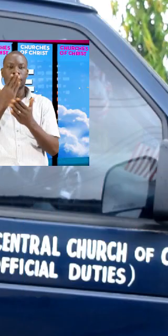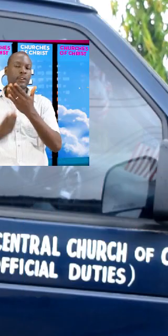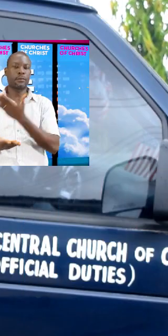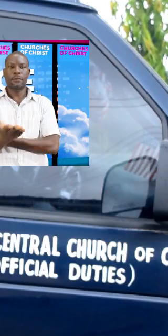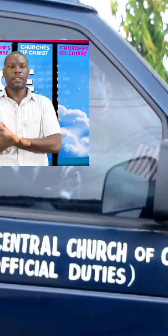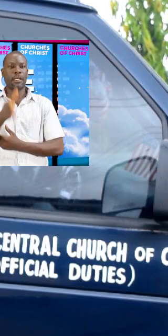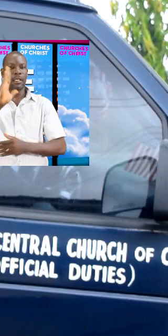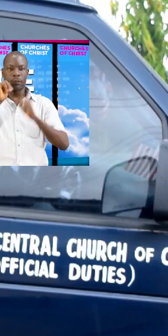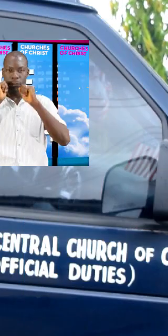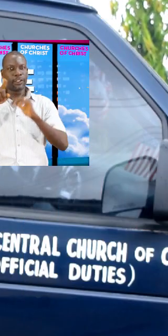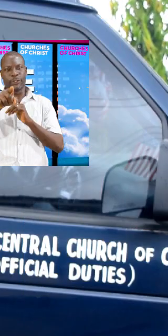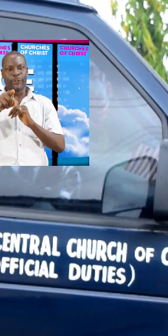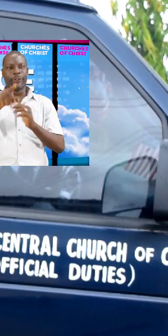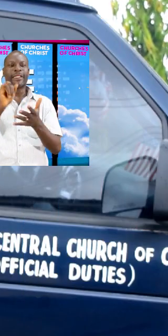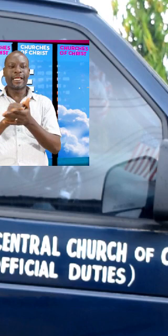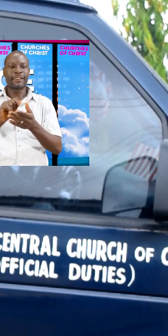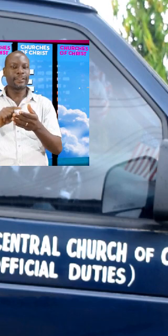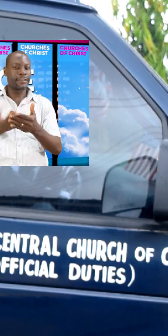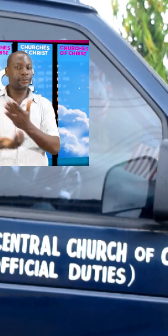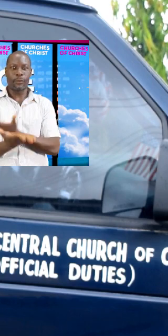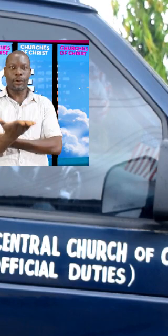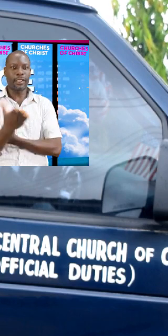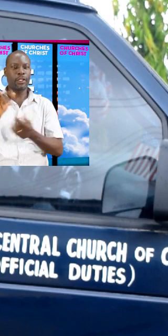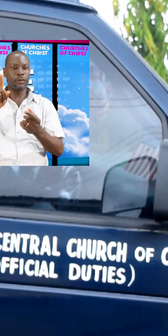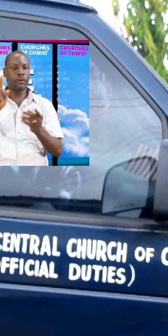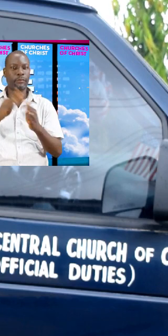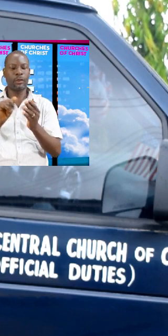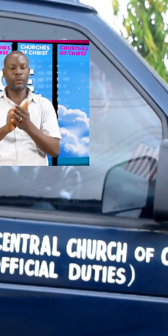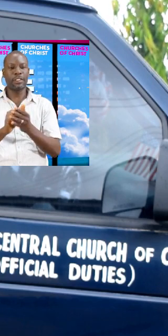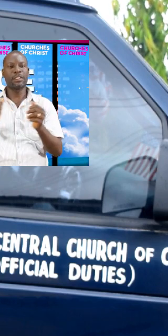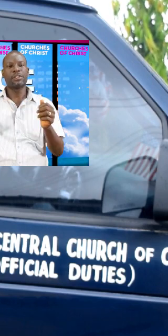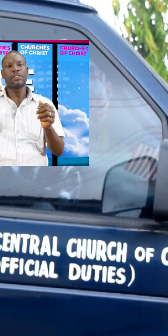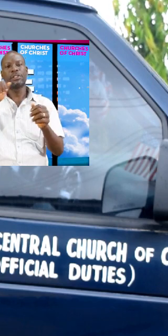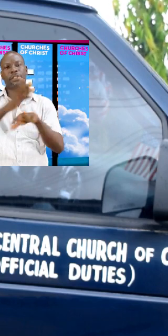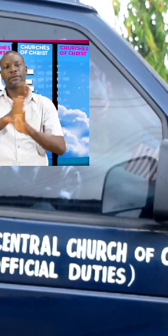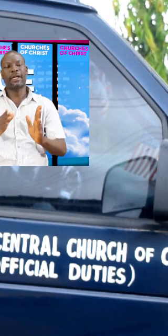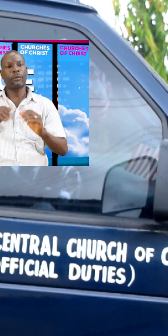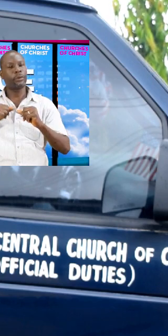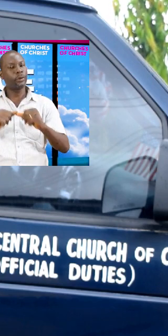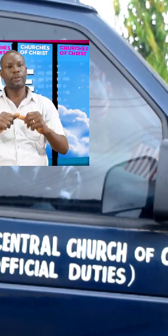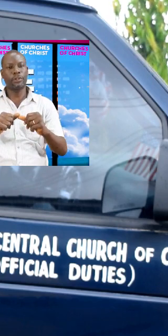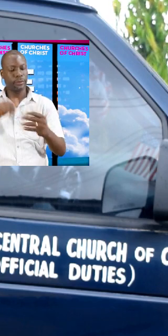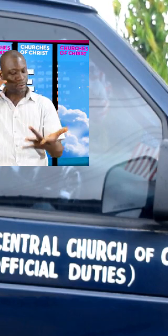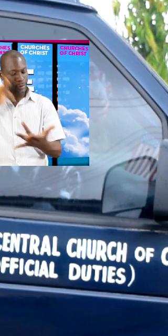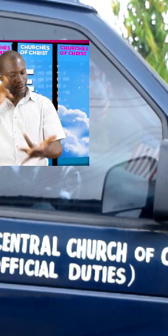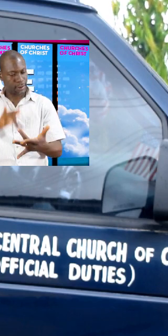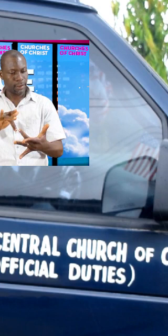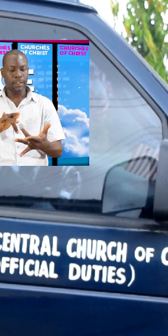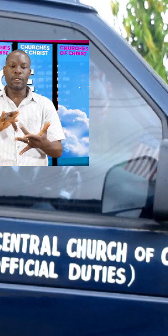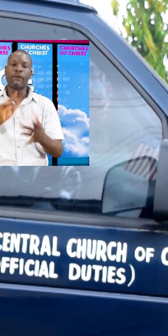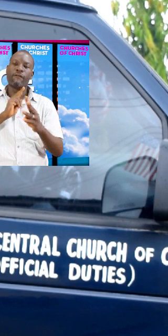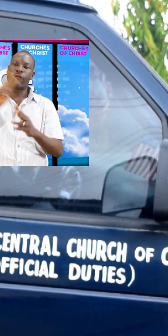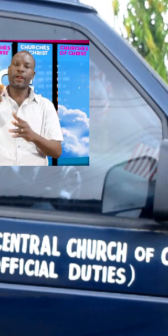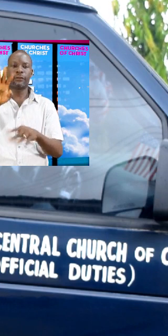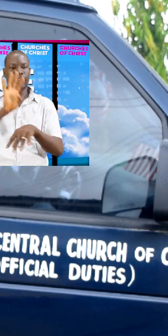Good morning, Eradi Enshraw. Sir Enano Penso, so one Church of Christ. Yadaso, El Shep, Unyakupon Asimu. Voice of the